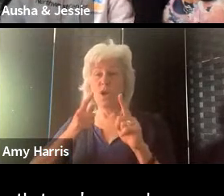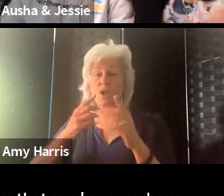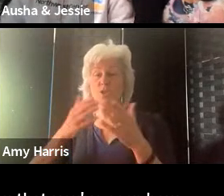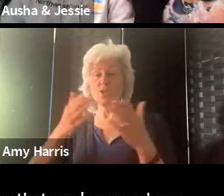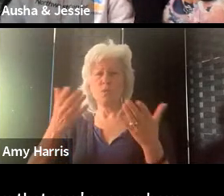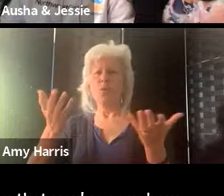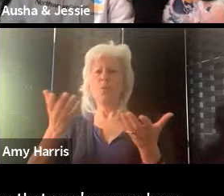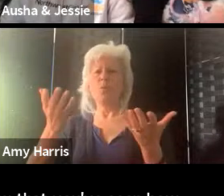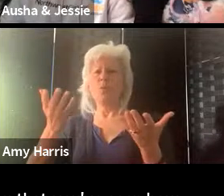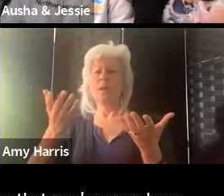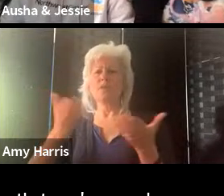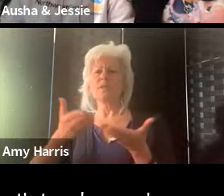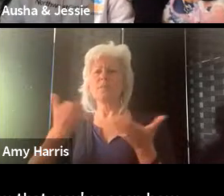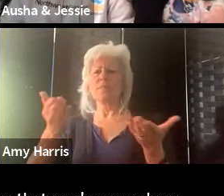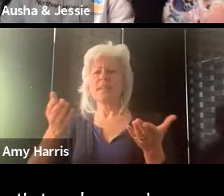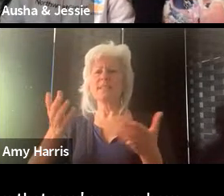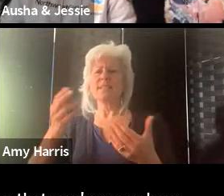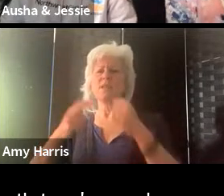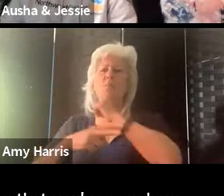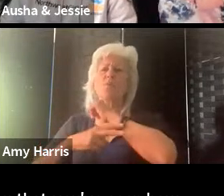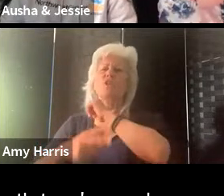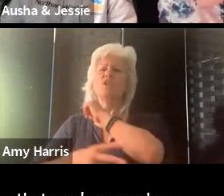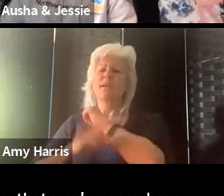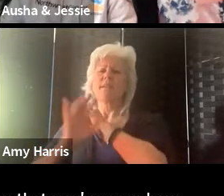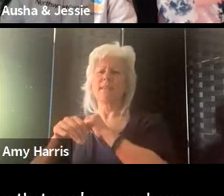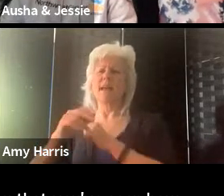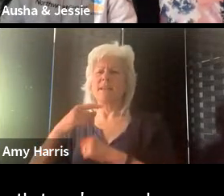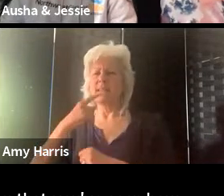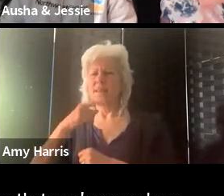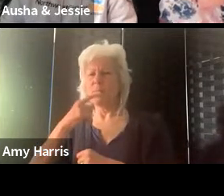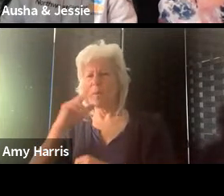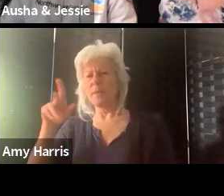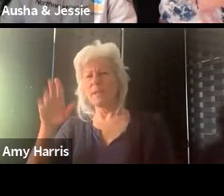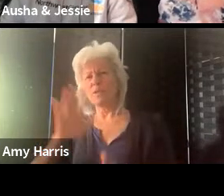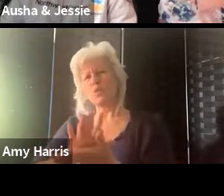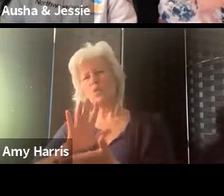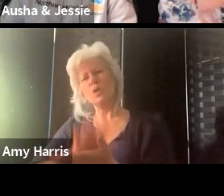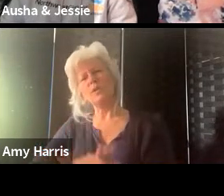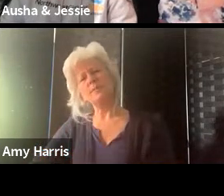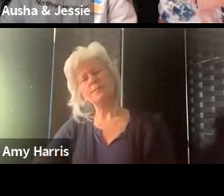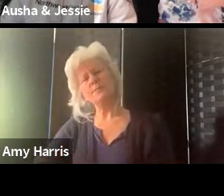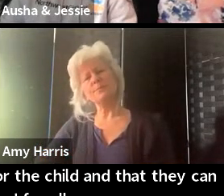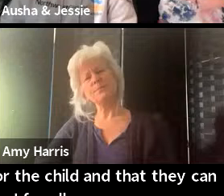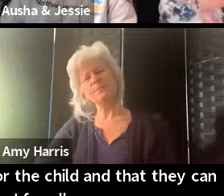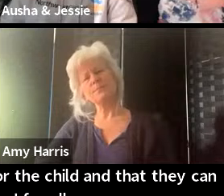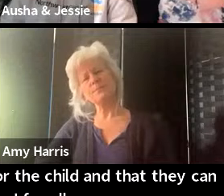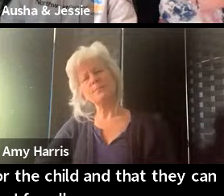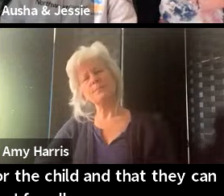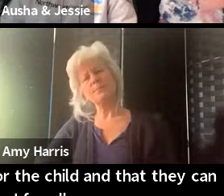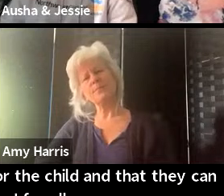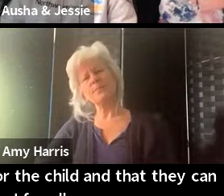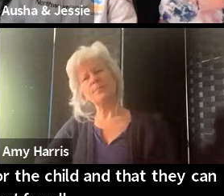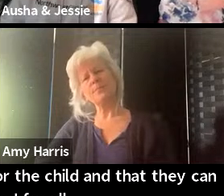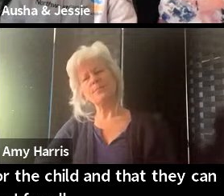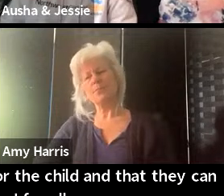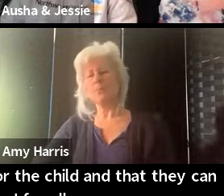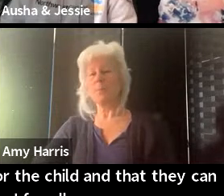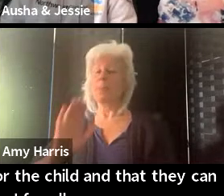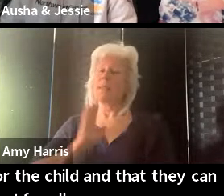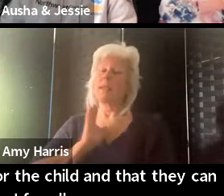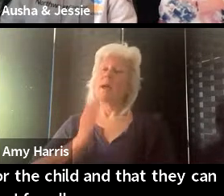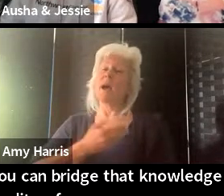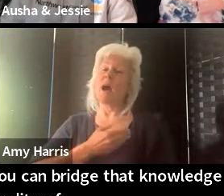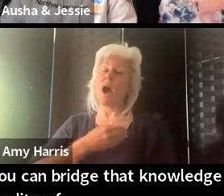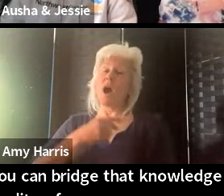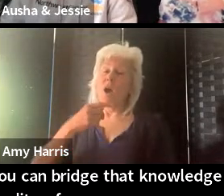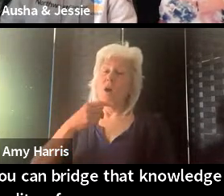that knowledge to the reality of public school? So, you know, our public schools serve a